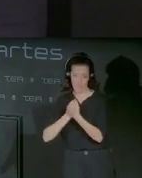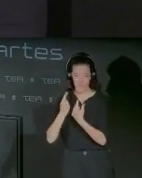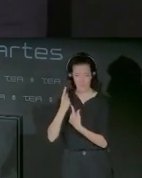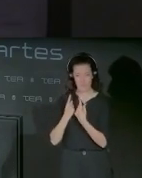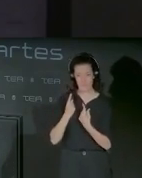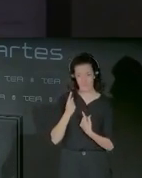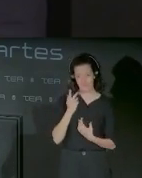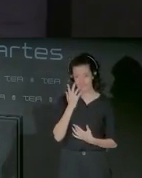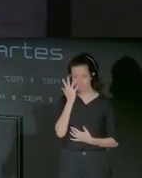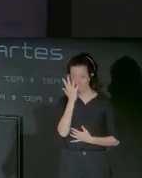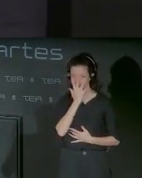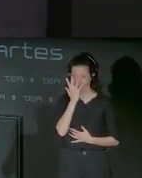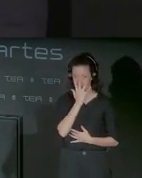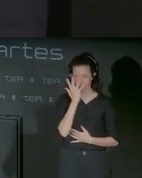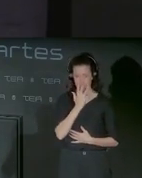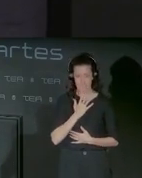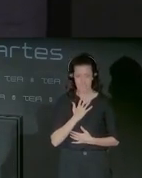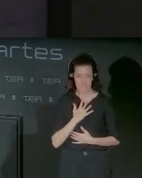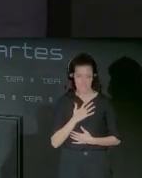or maybe less